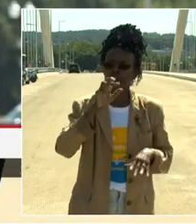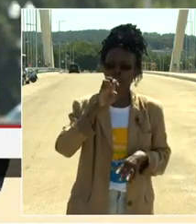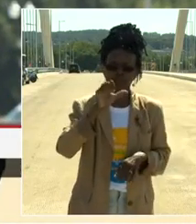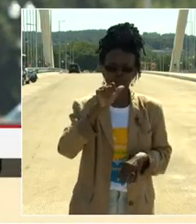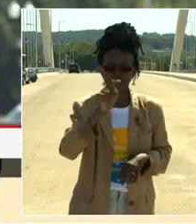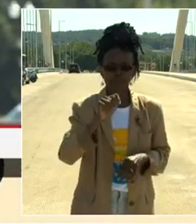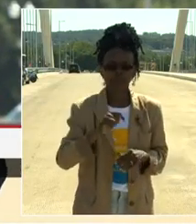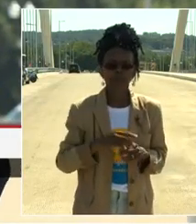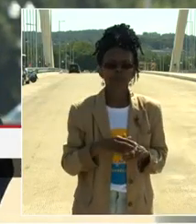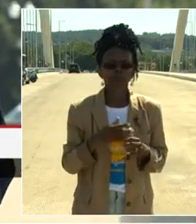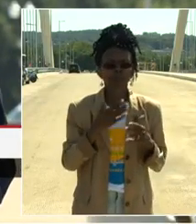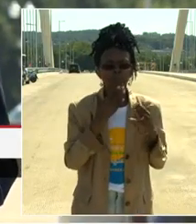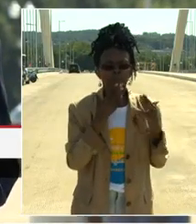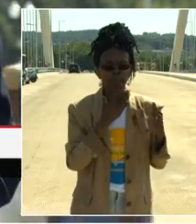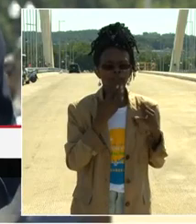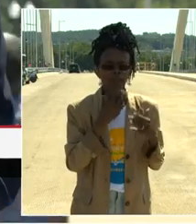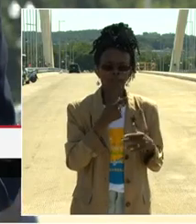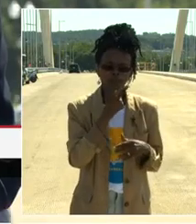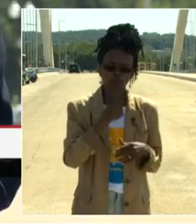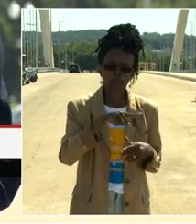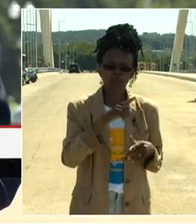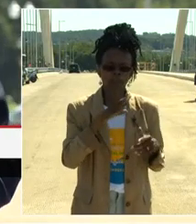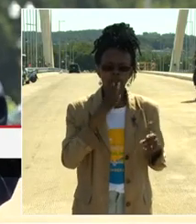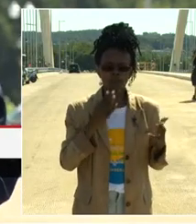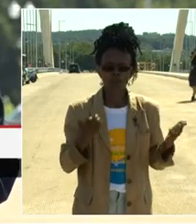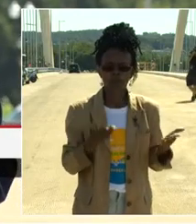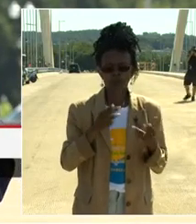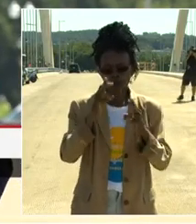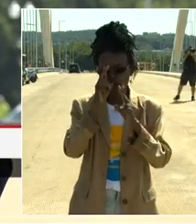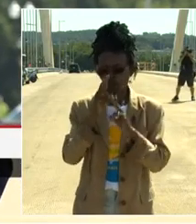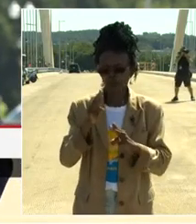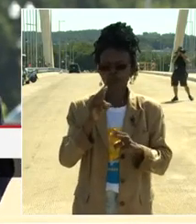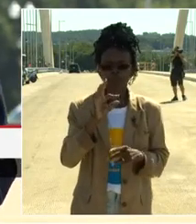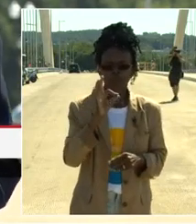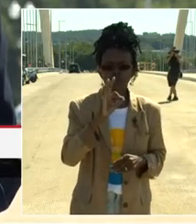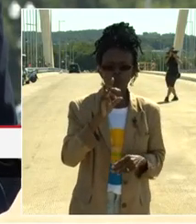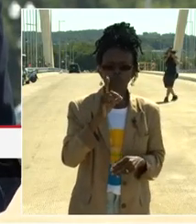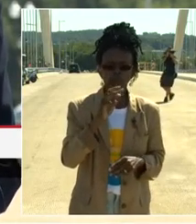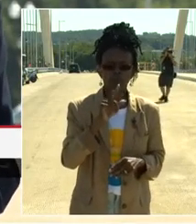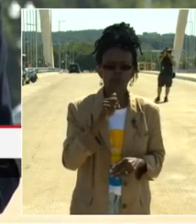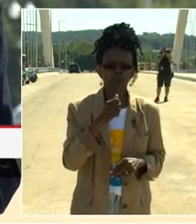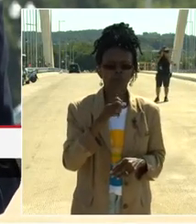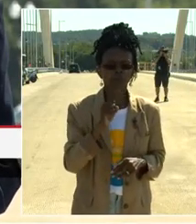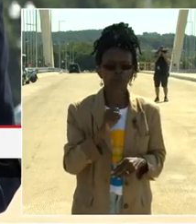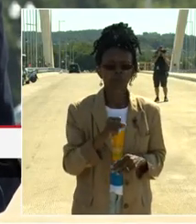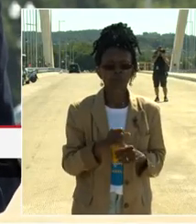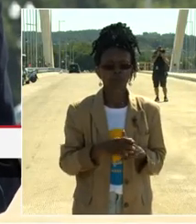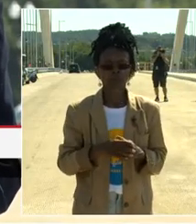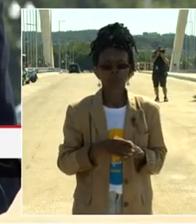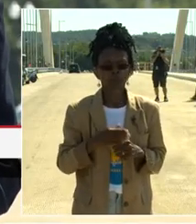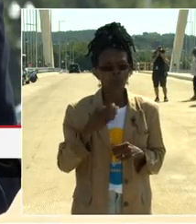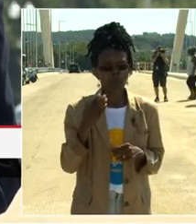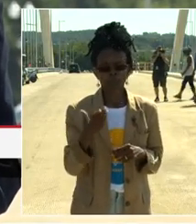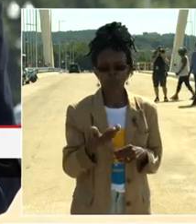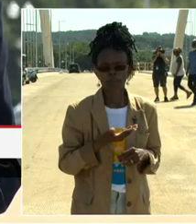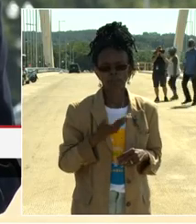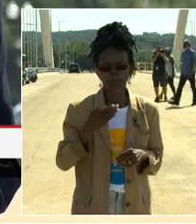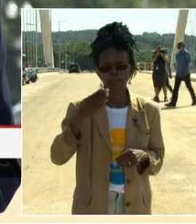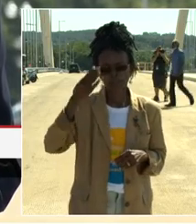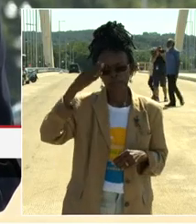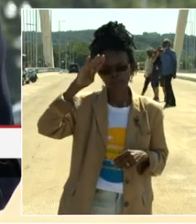thank you for being here to honor Frederick Douglass, who was so honored to be welcomed in Ireland. so many years